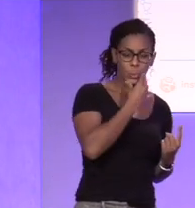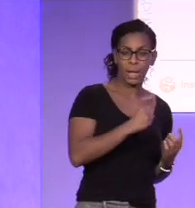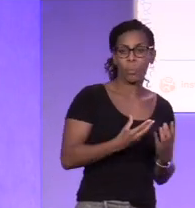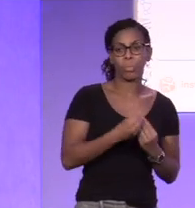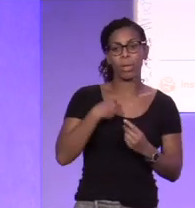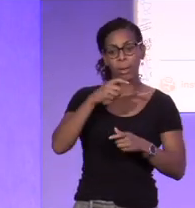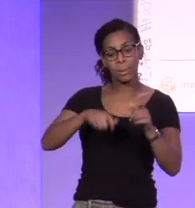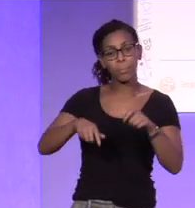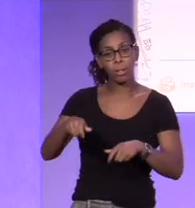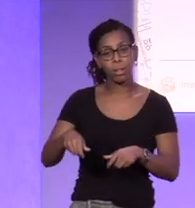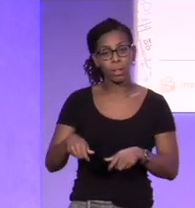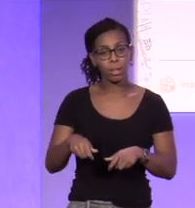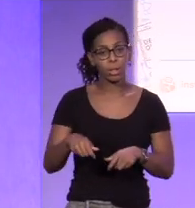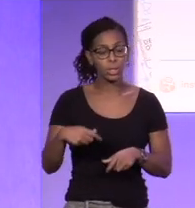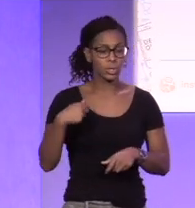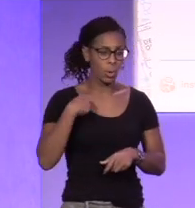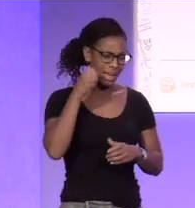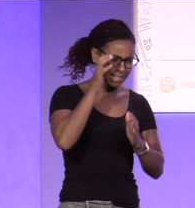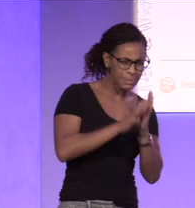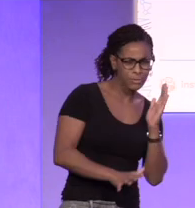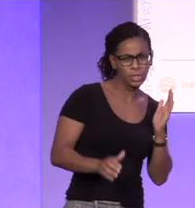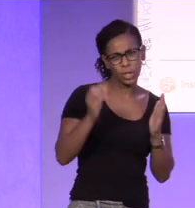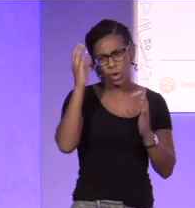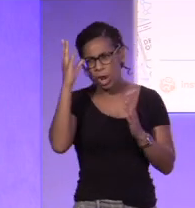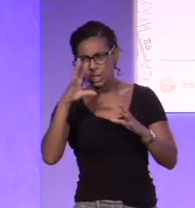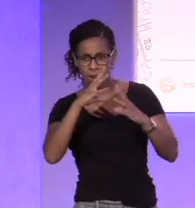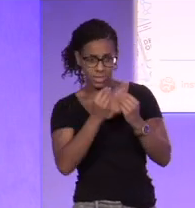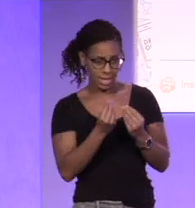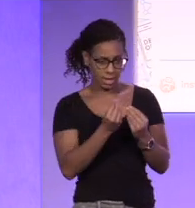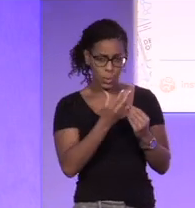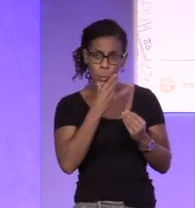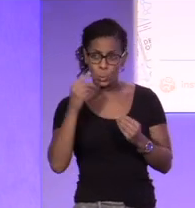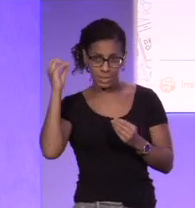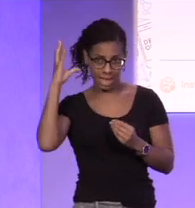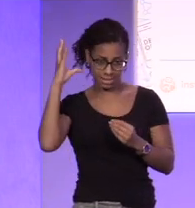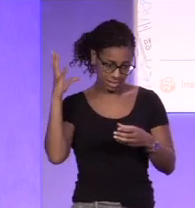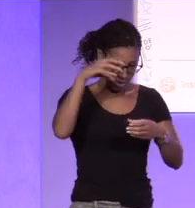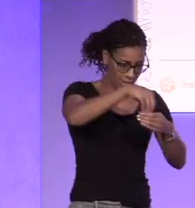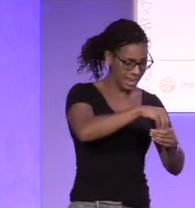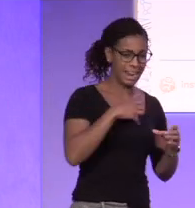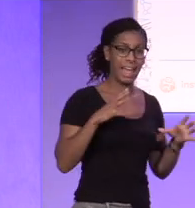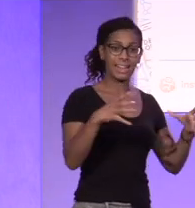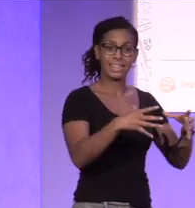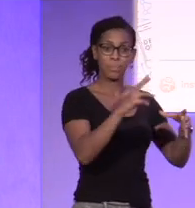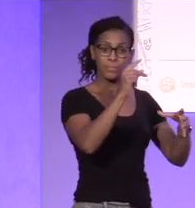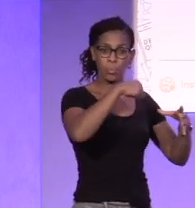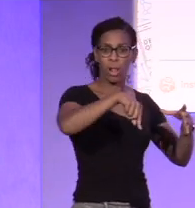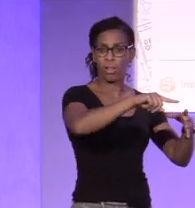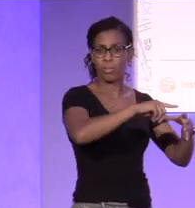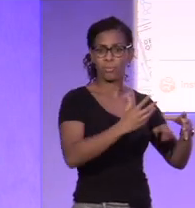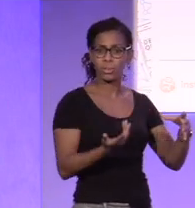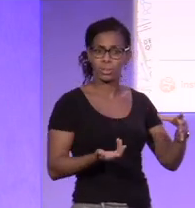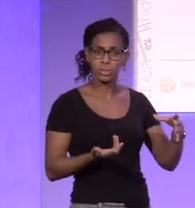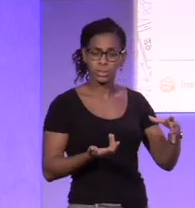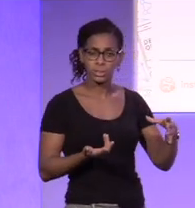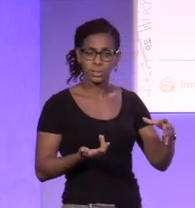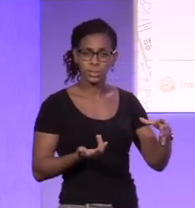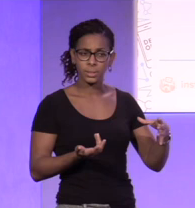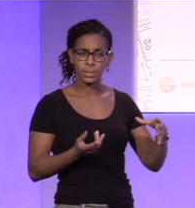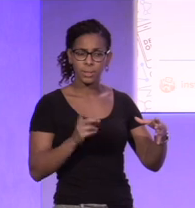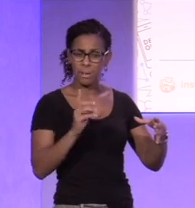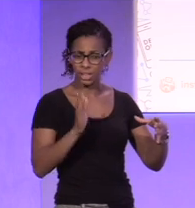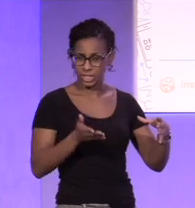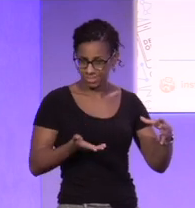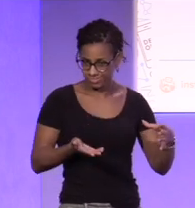and experience that we've got together with these 12 team members that we've got. Yes? No. Because you can't